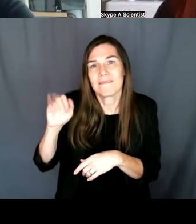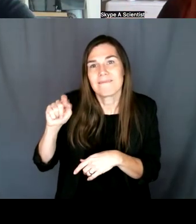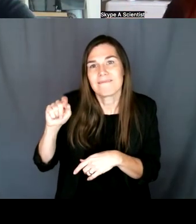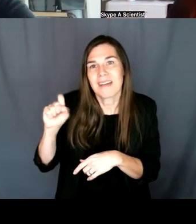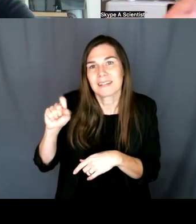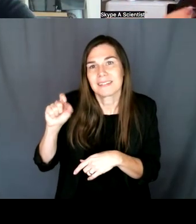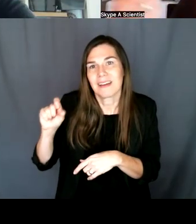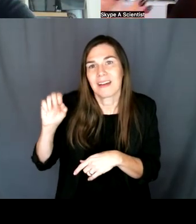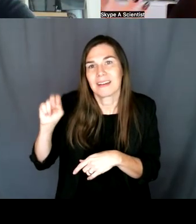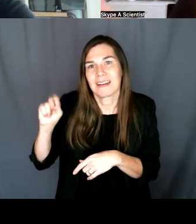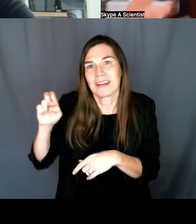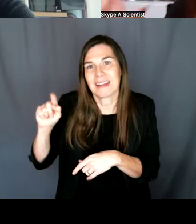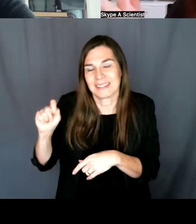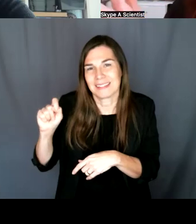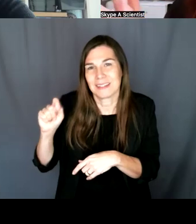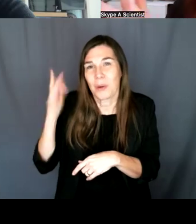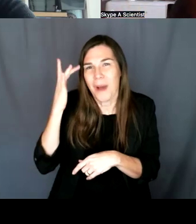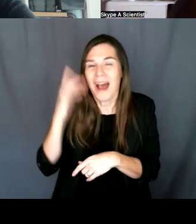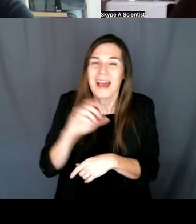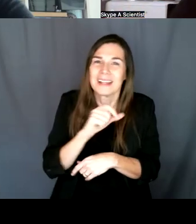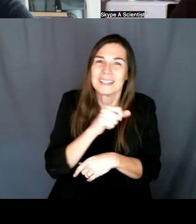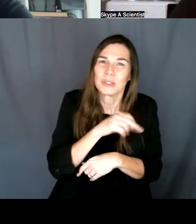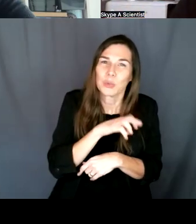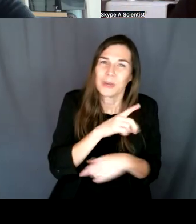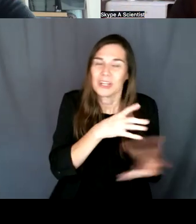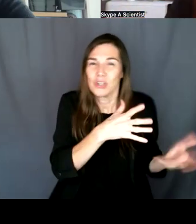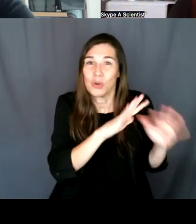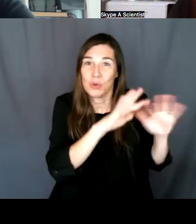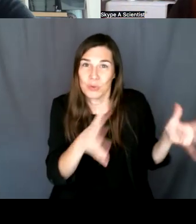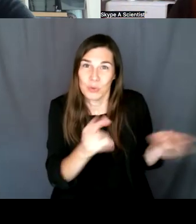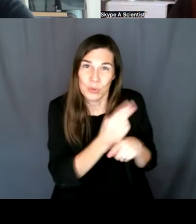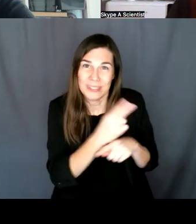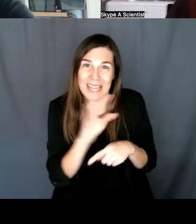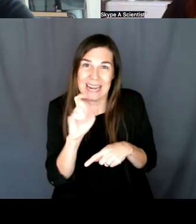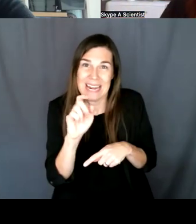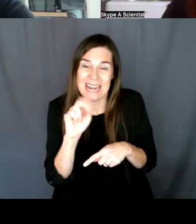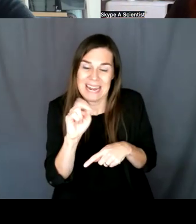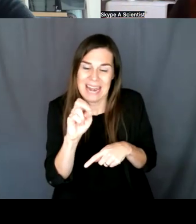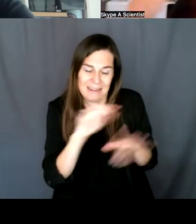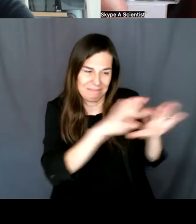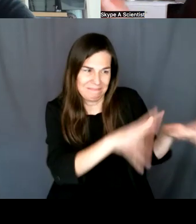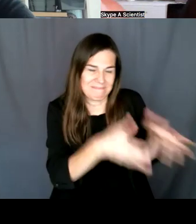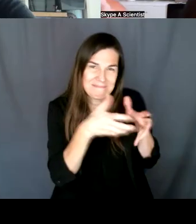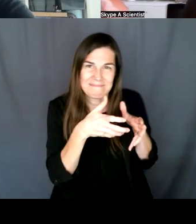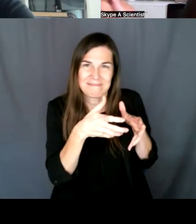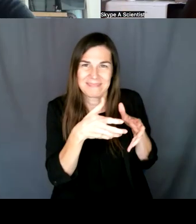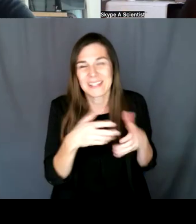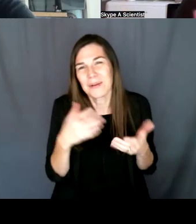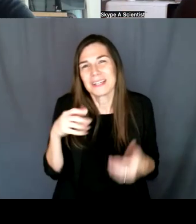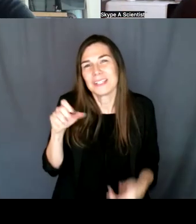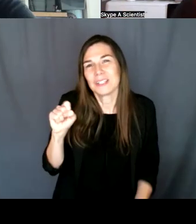squidfacts.net because you catch squid with a net. So squidfacts.net. If you'd like to help keep our program running and allow us